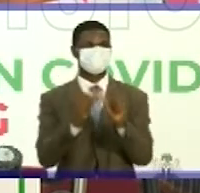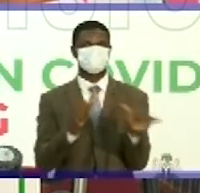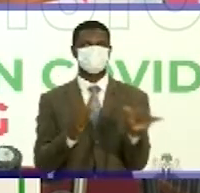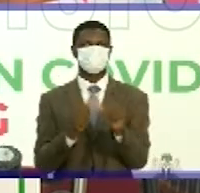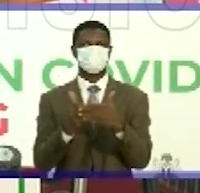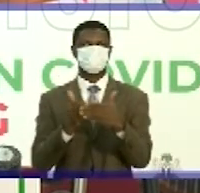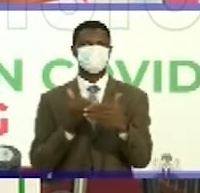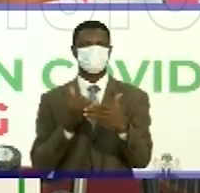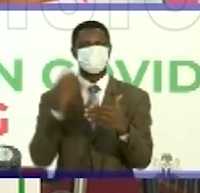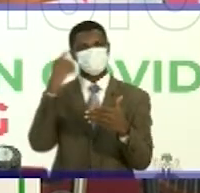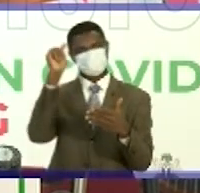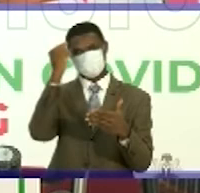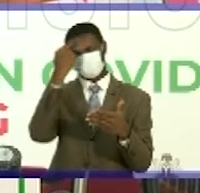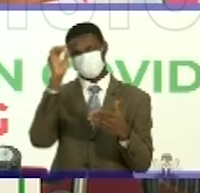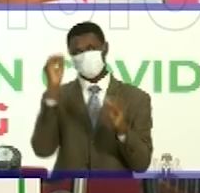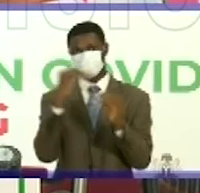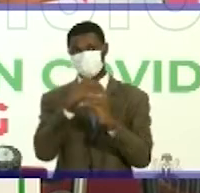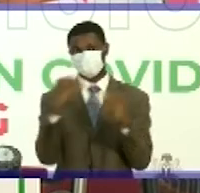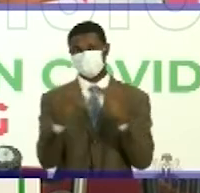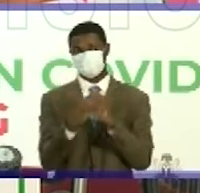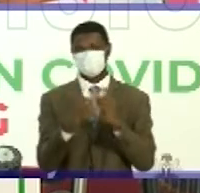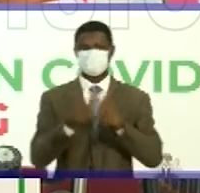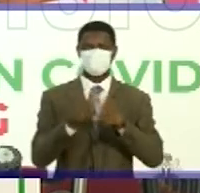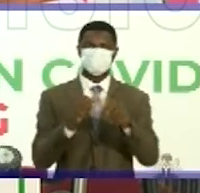For government offices and other corporate offices,